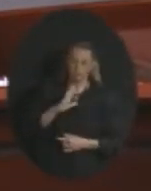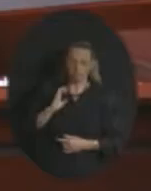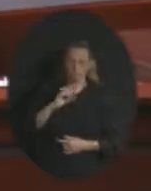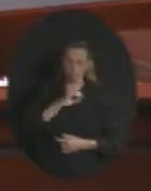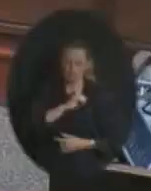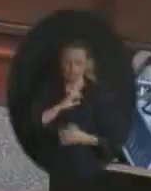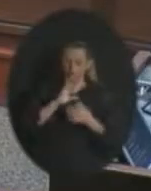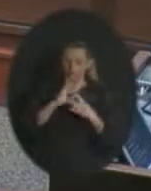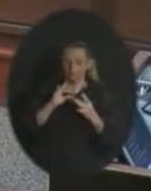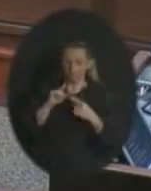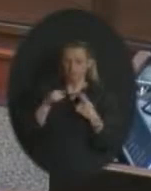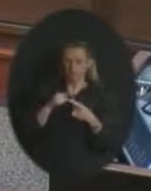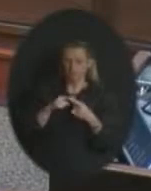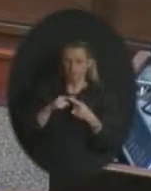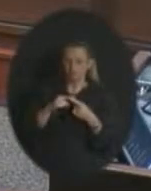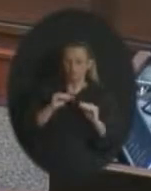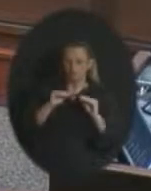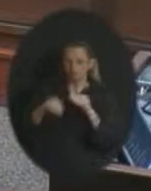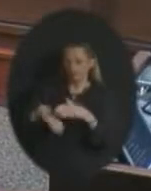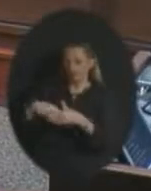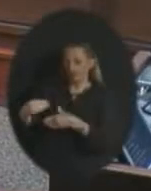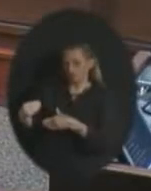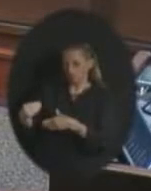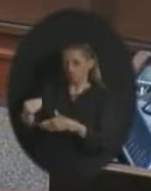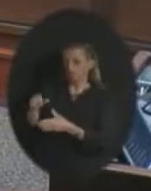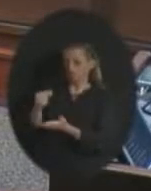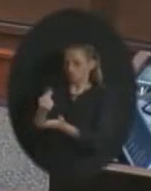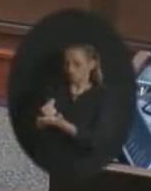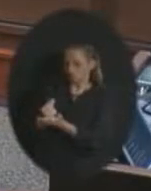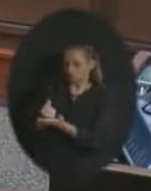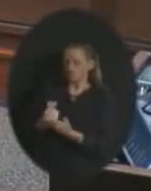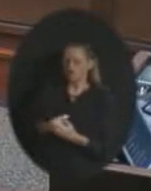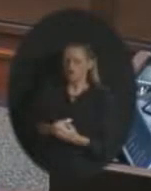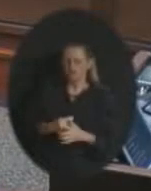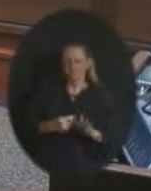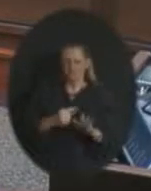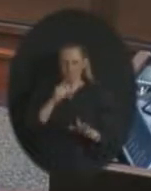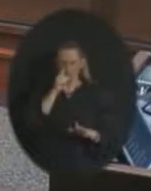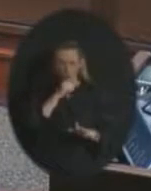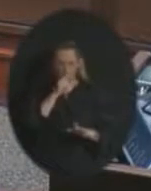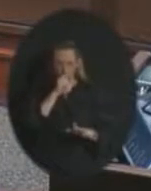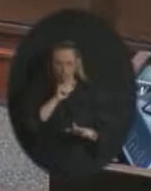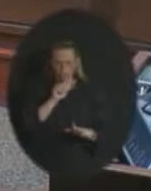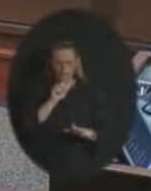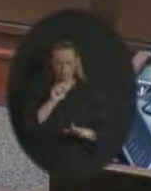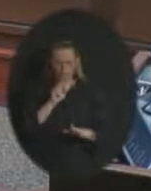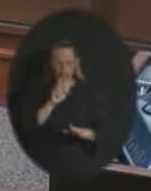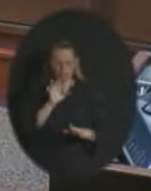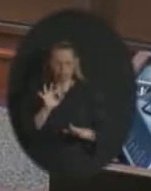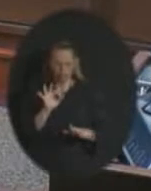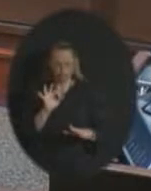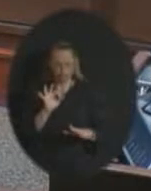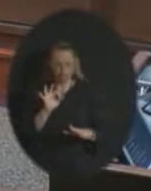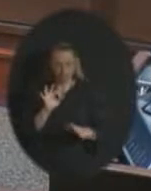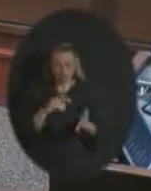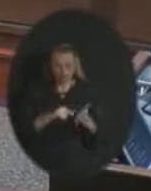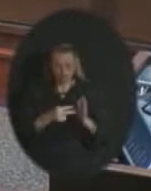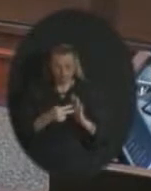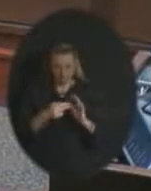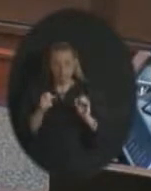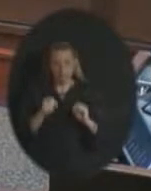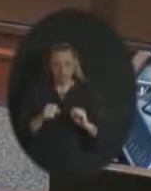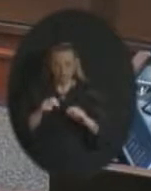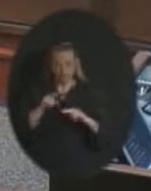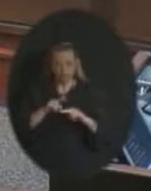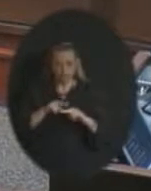outside. So with the artificial turf field, is that such that you could put chairs on it